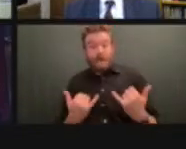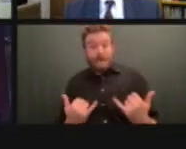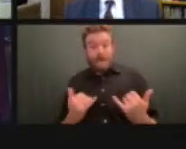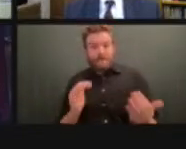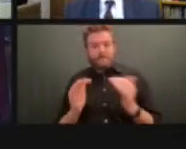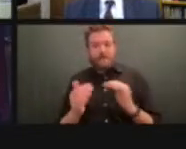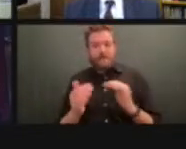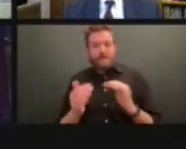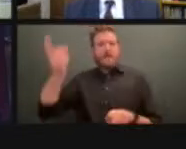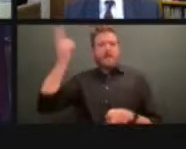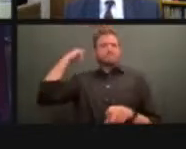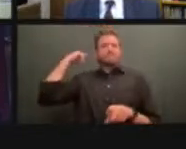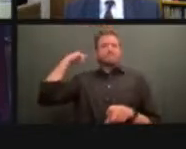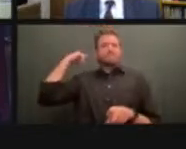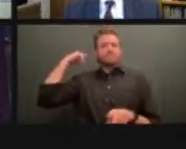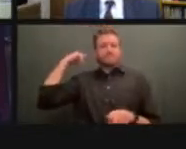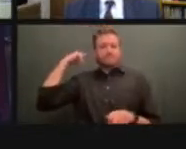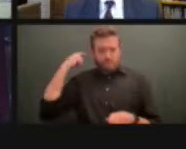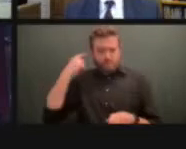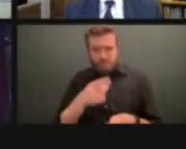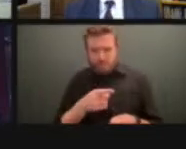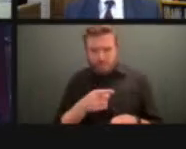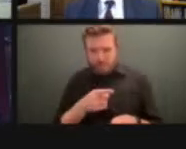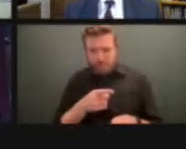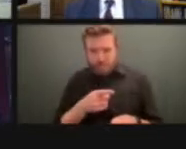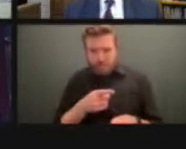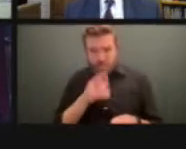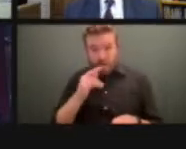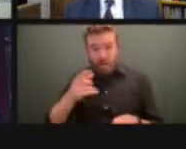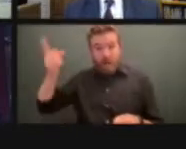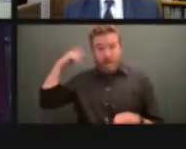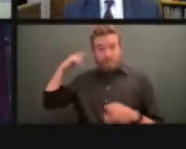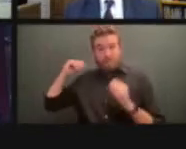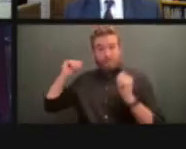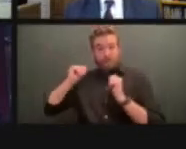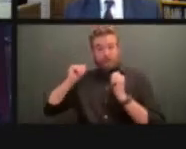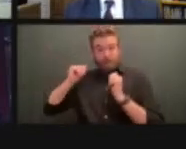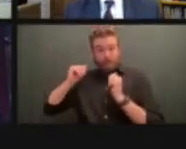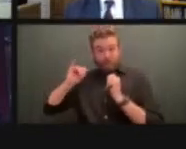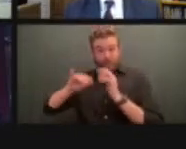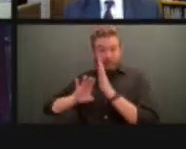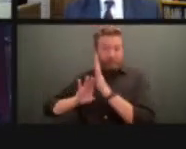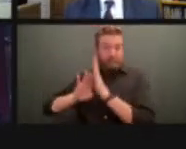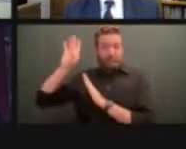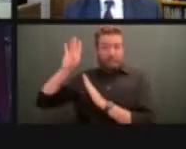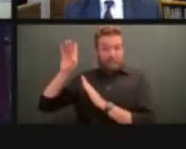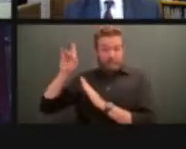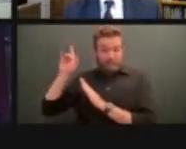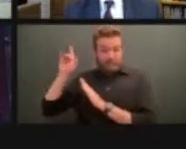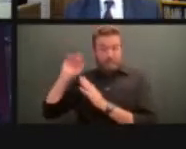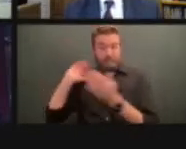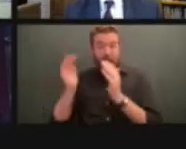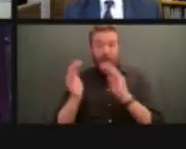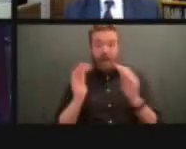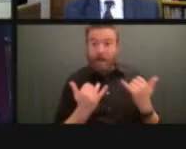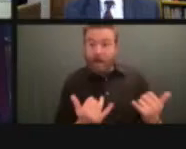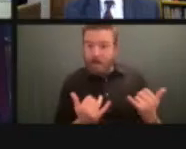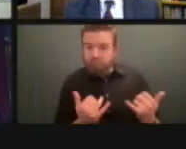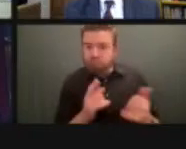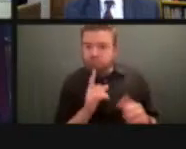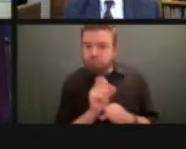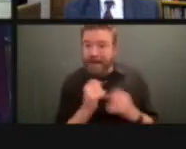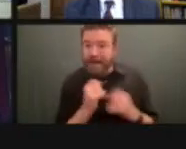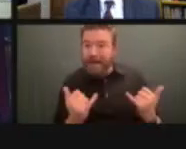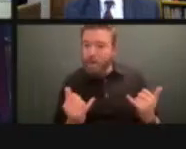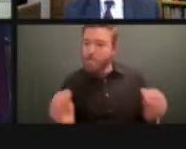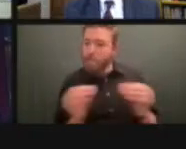compared to the worst day of last winter's surge. We have more people in the hospital today than at any point in the past year, and the